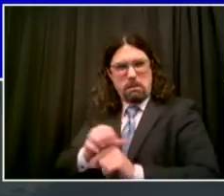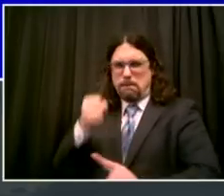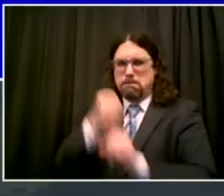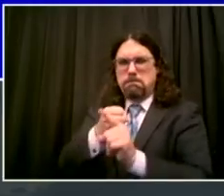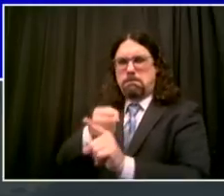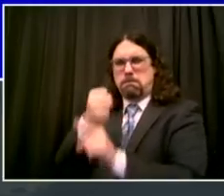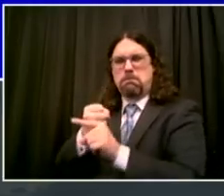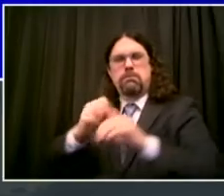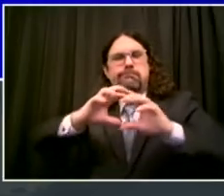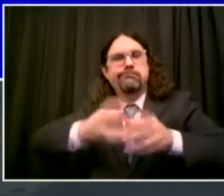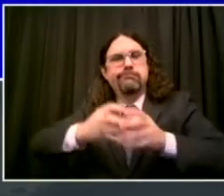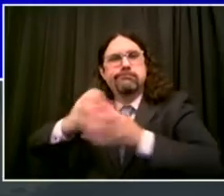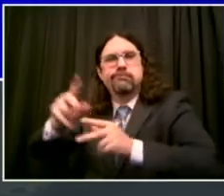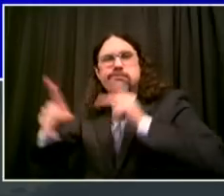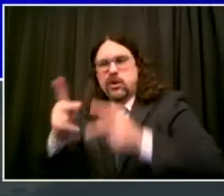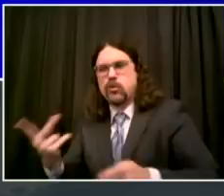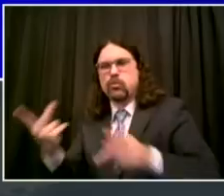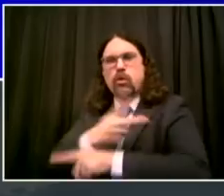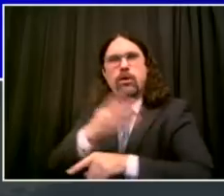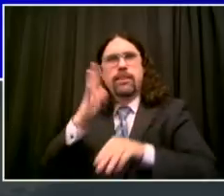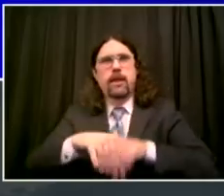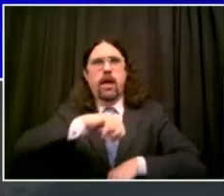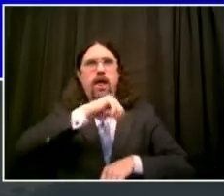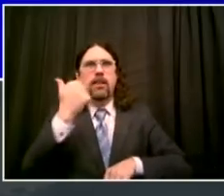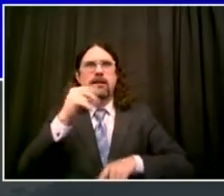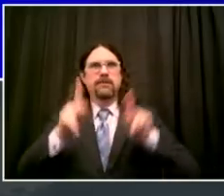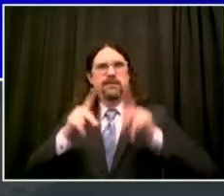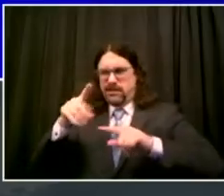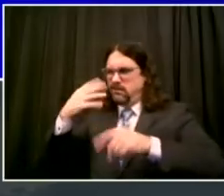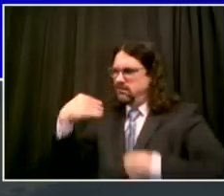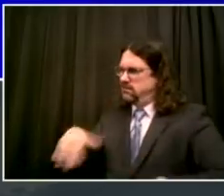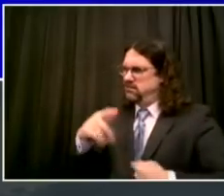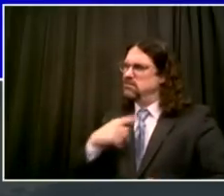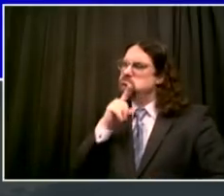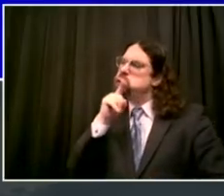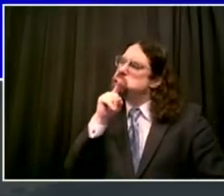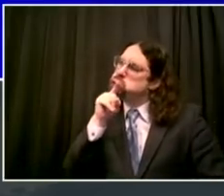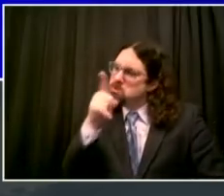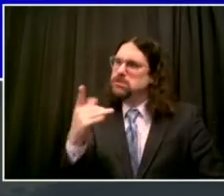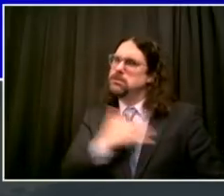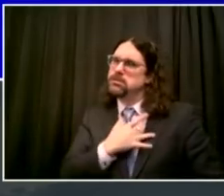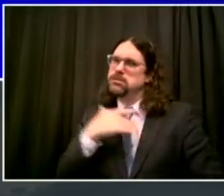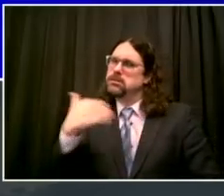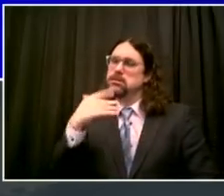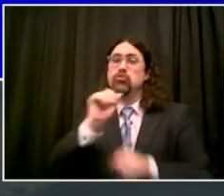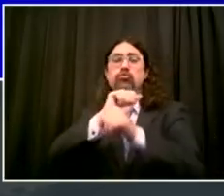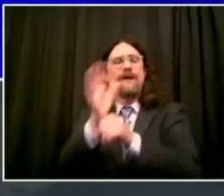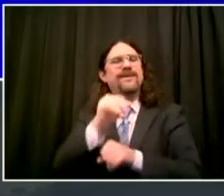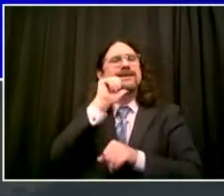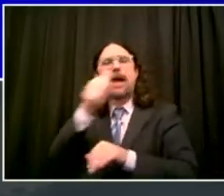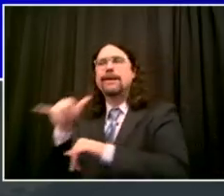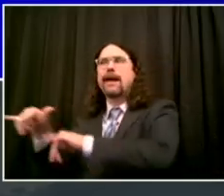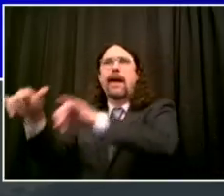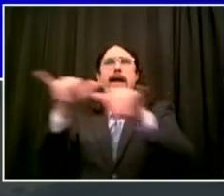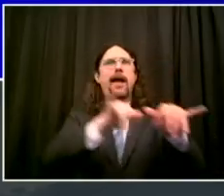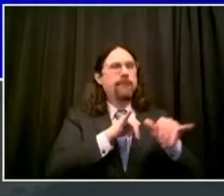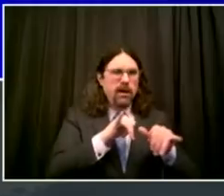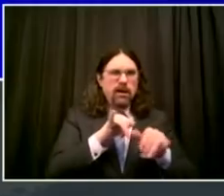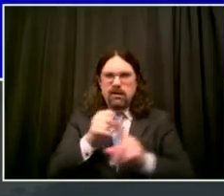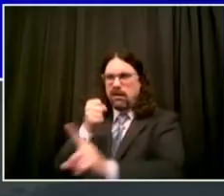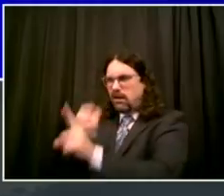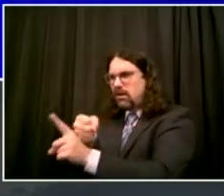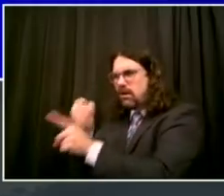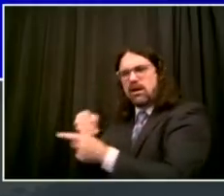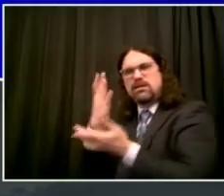deep in the city and must be fought in every way. So it's so important that over 700 of the tracers